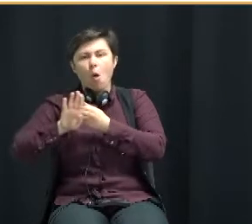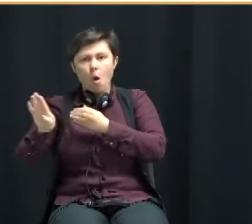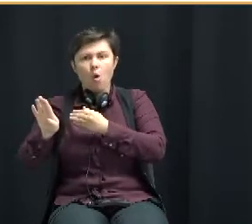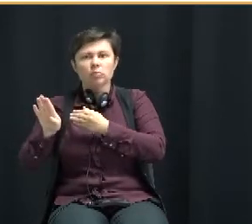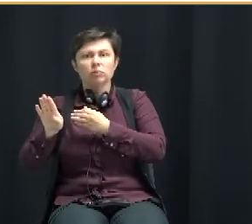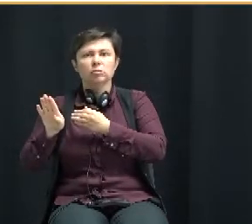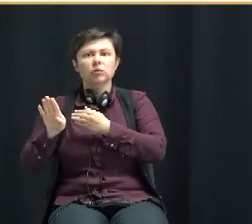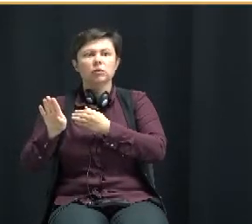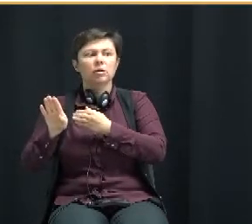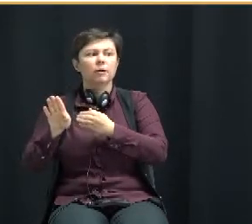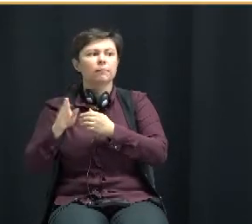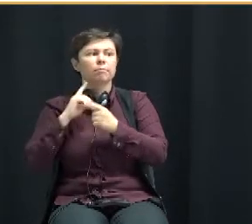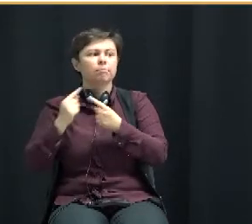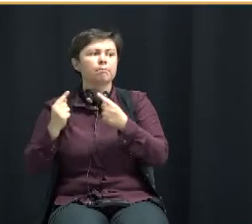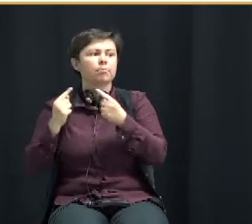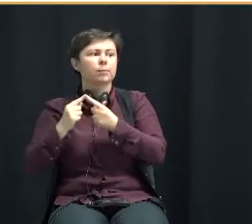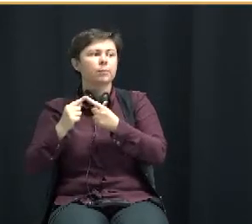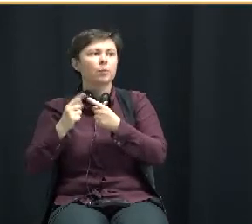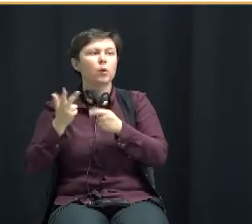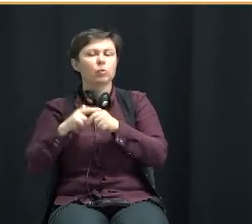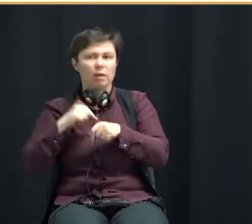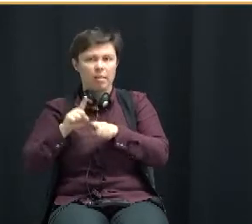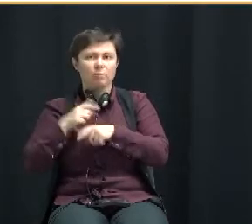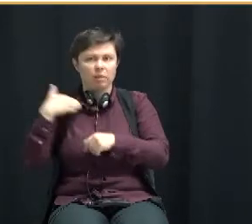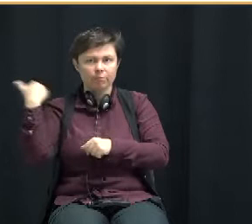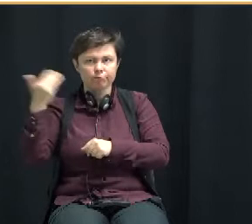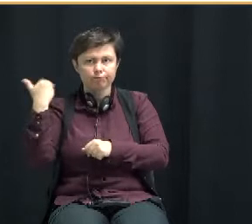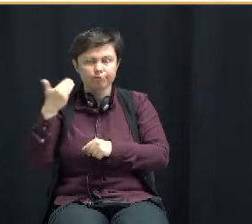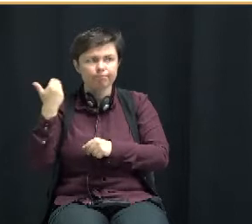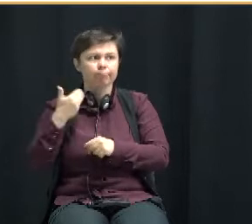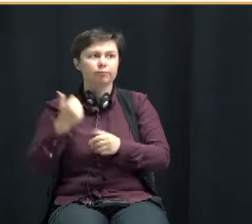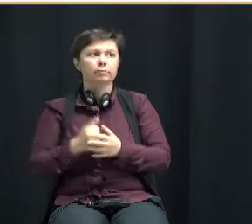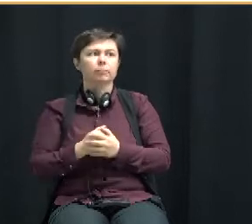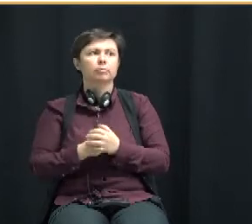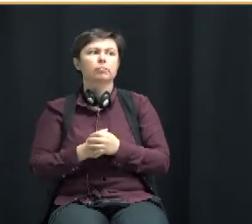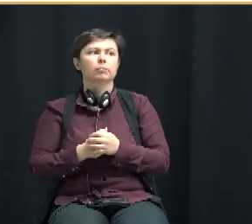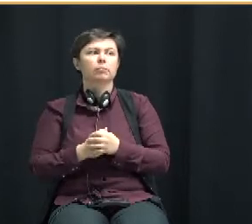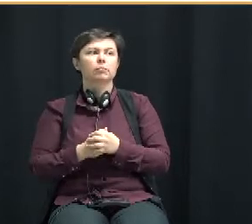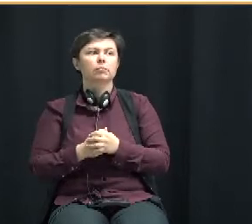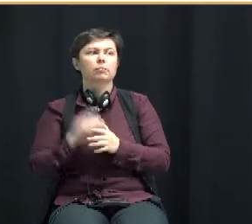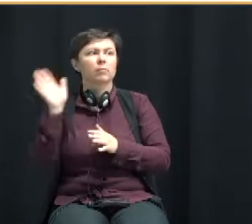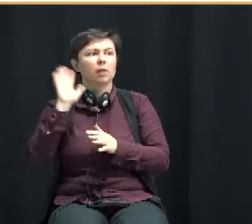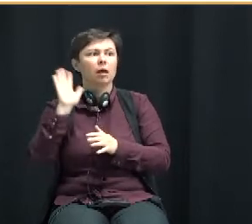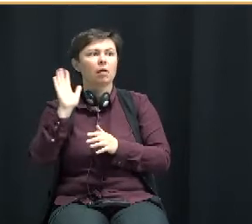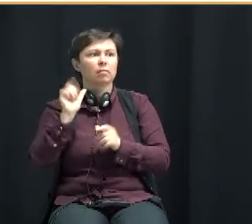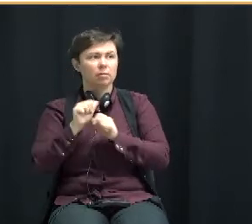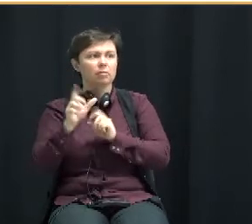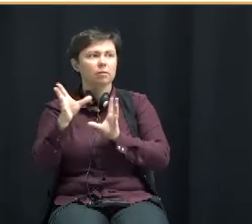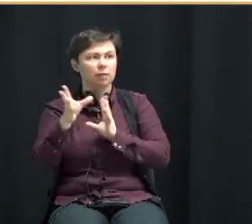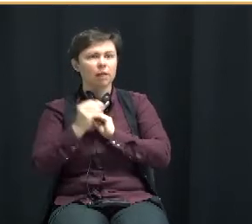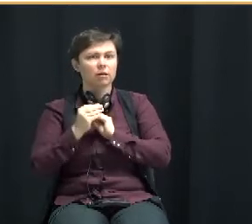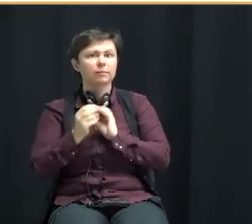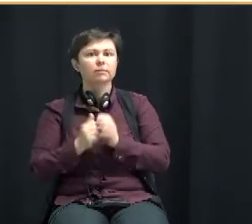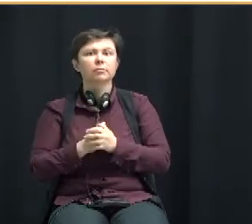We are not going to talk about the last issue because I will take part in this, but Ada, are you with